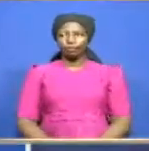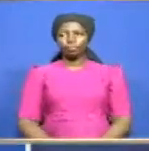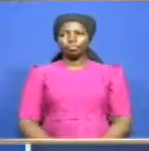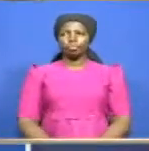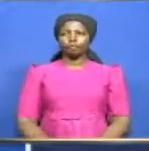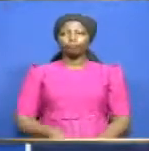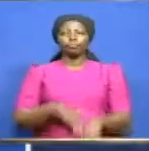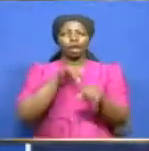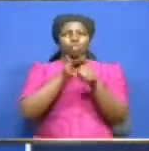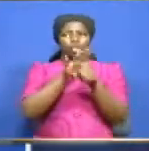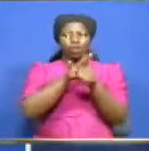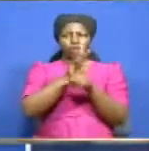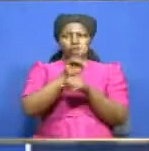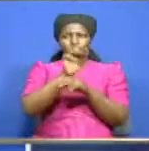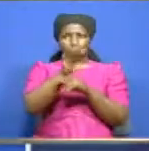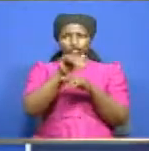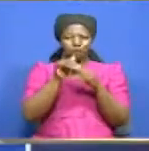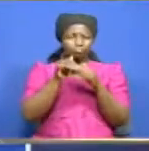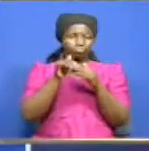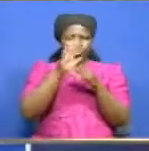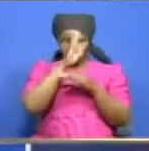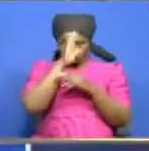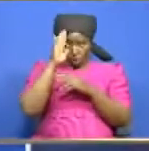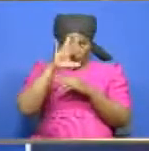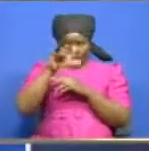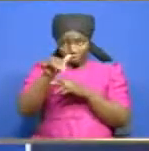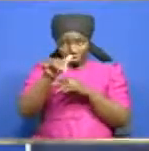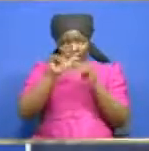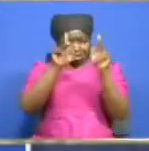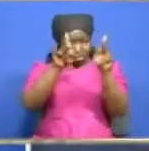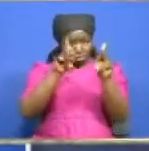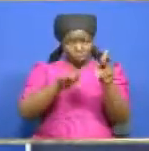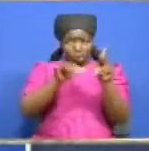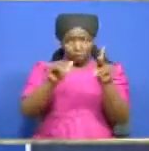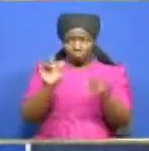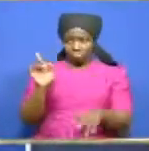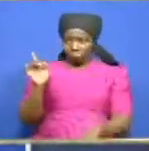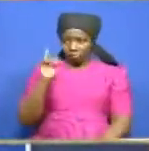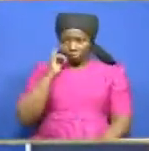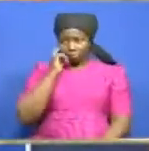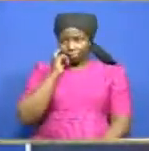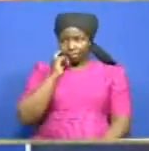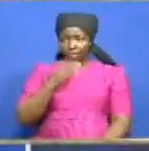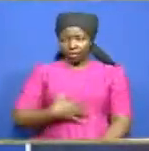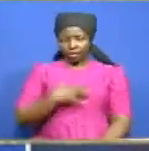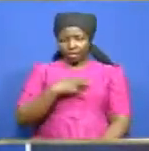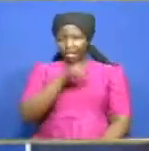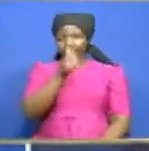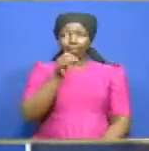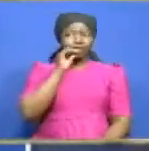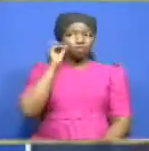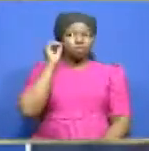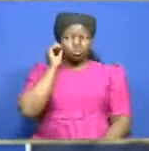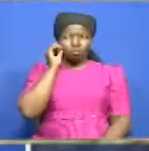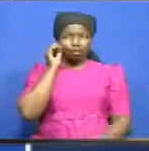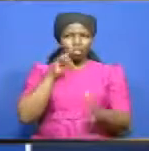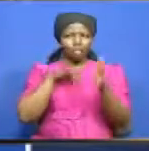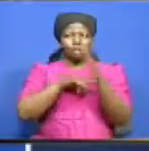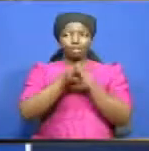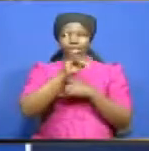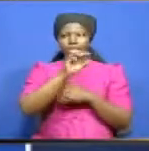Several kilometers away from Bungoma in Kisumu County, we visit another home in Seme